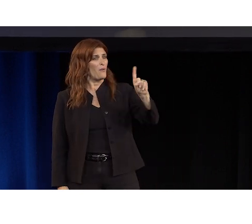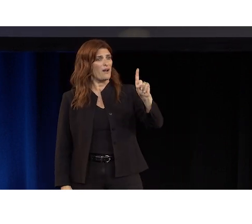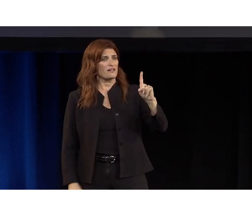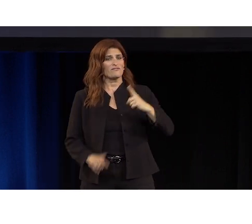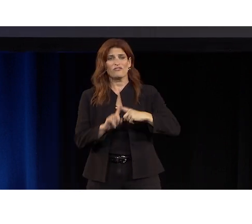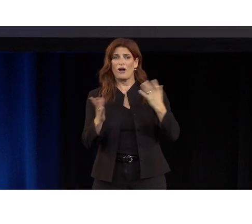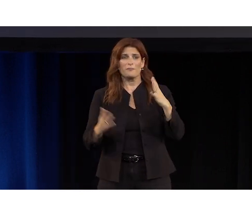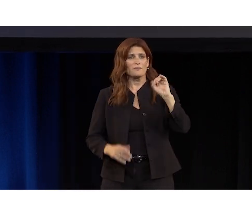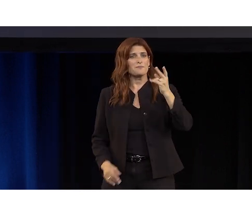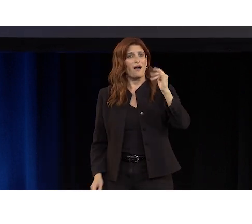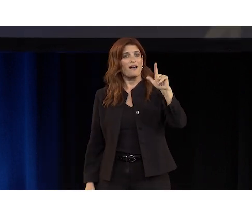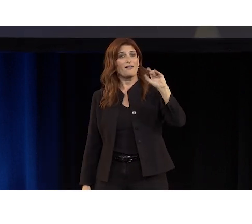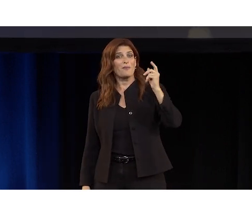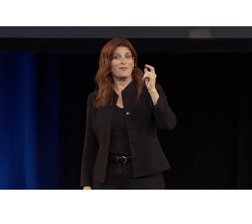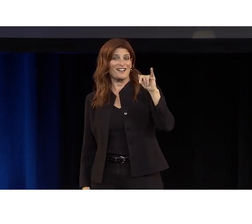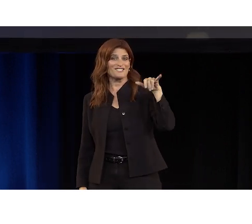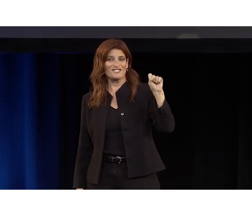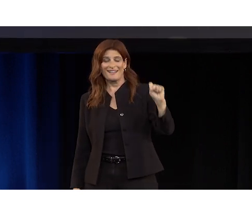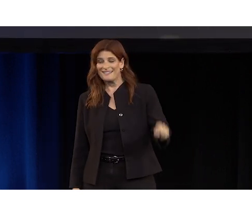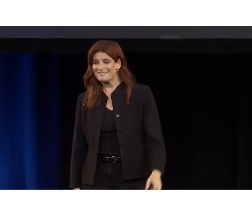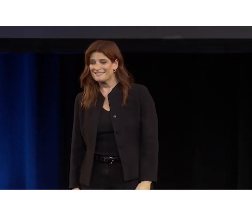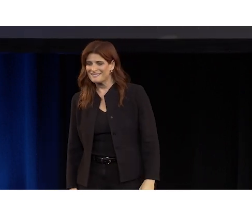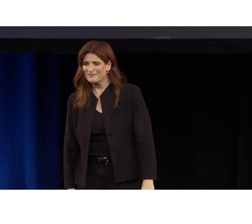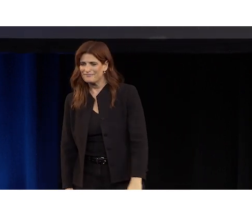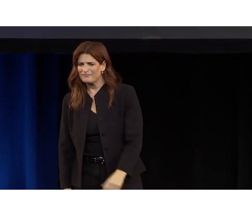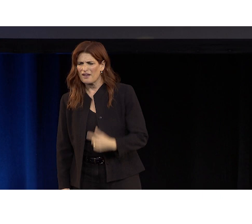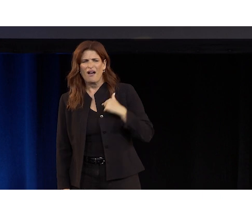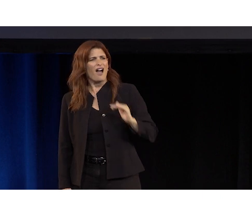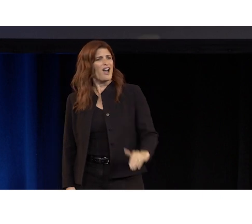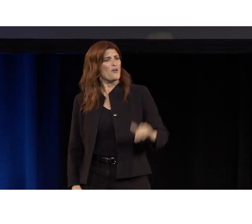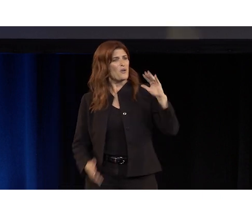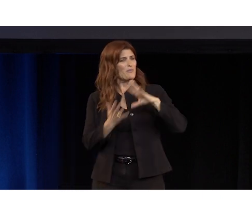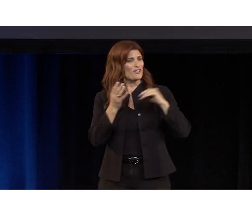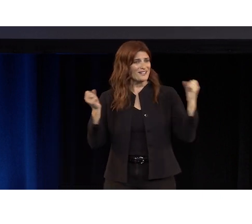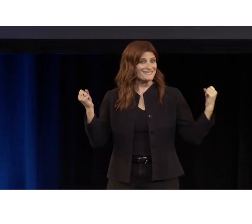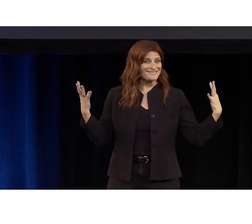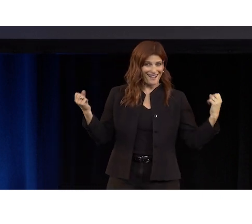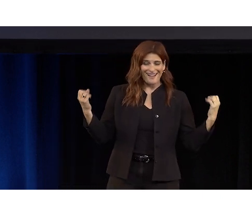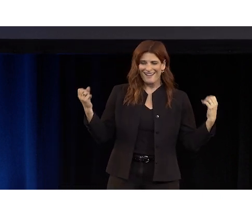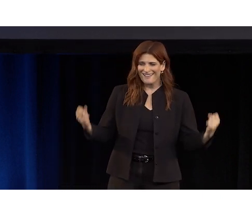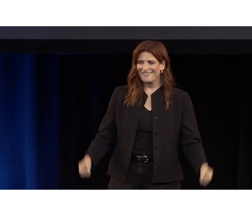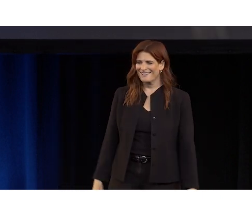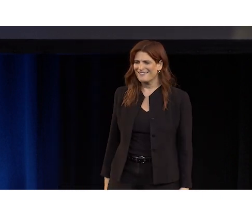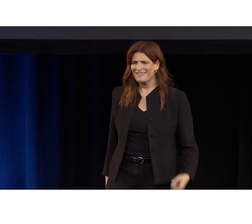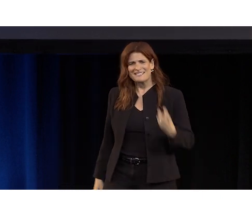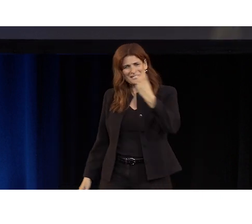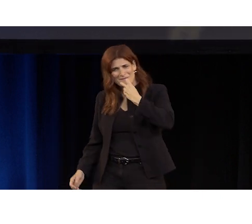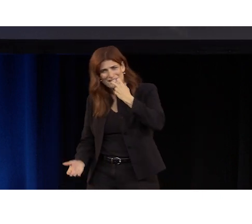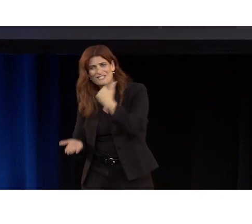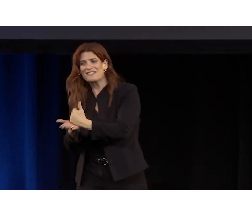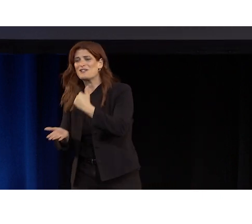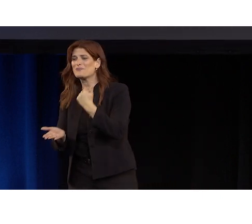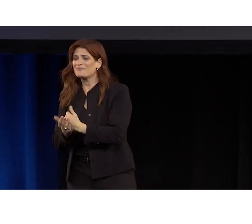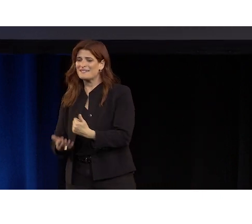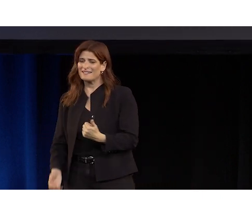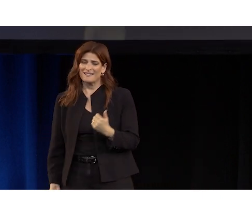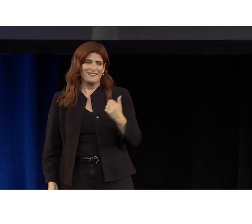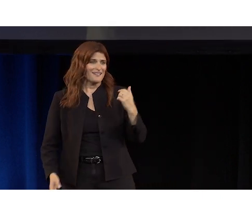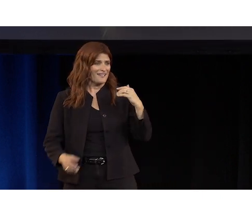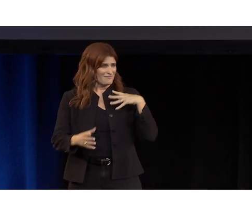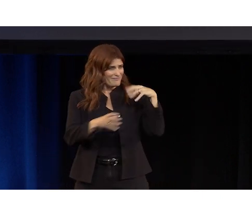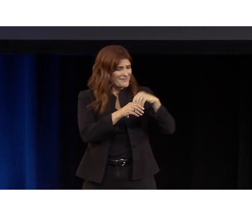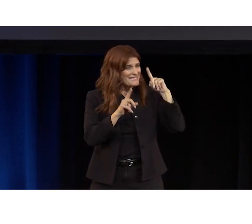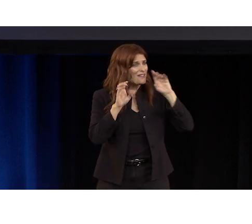hearing. I became deaf at 1 year old due to spinal meningitis. I grew up learning sign language, attending